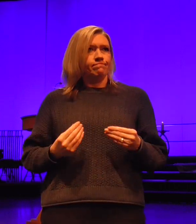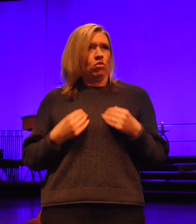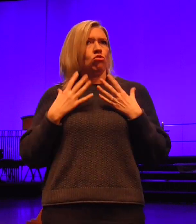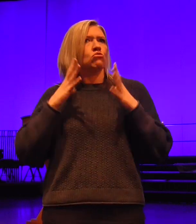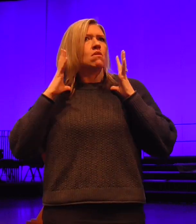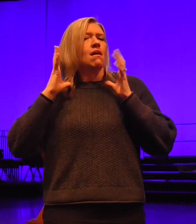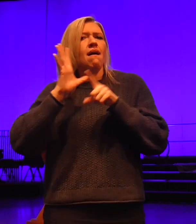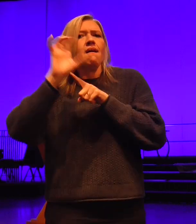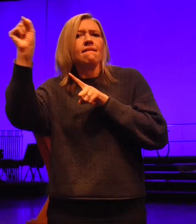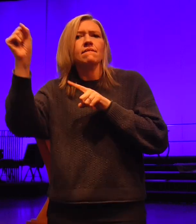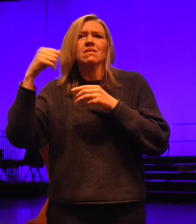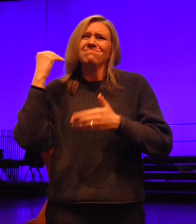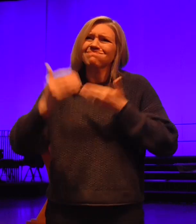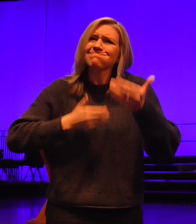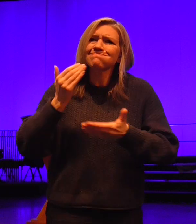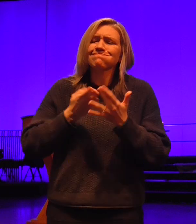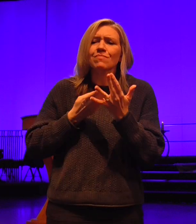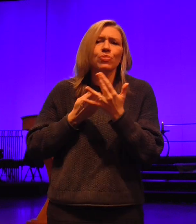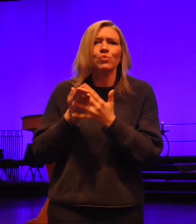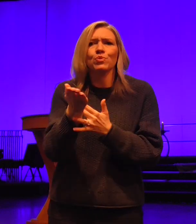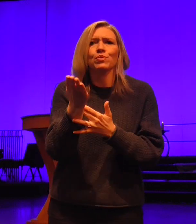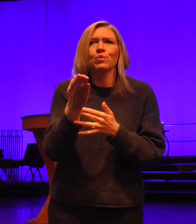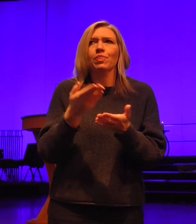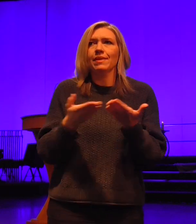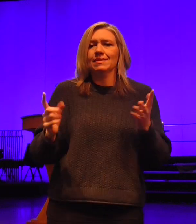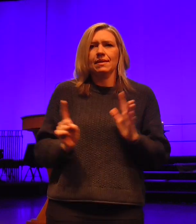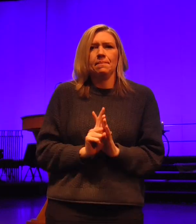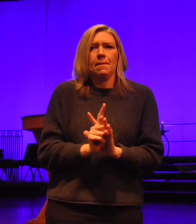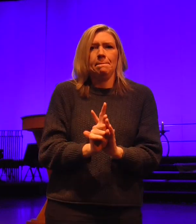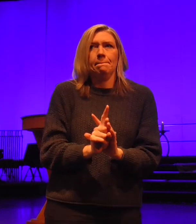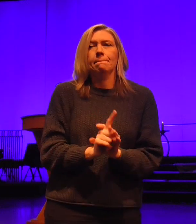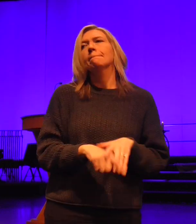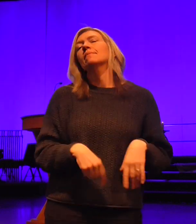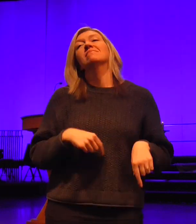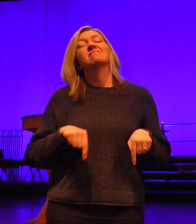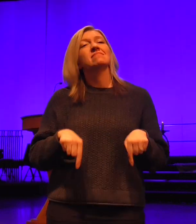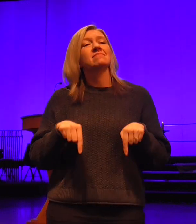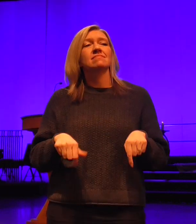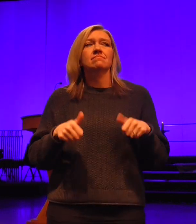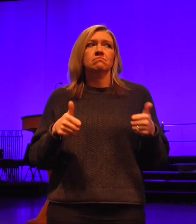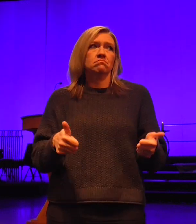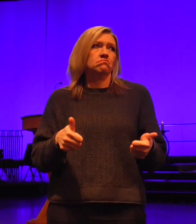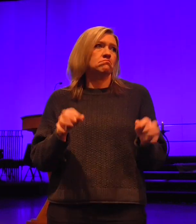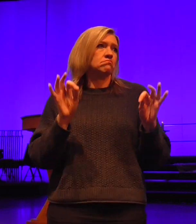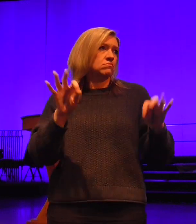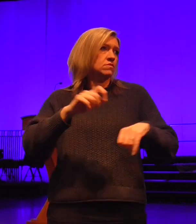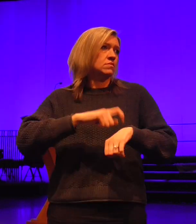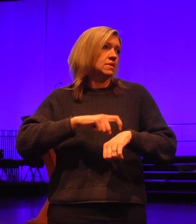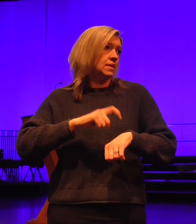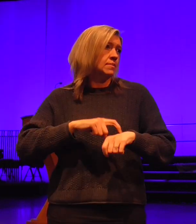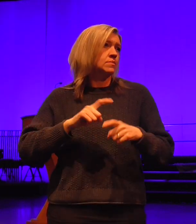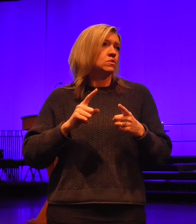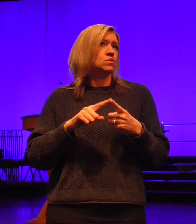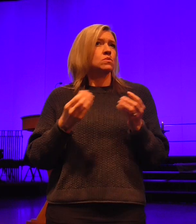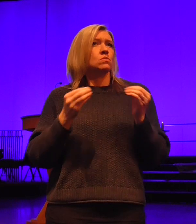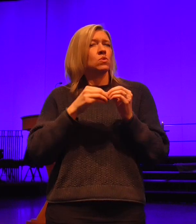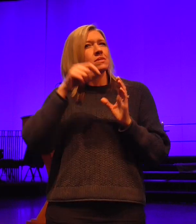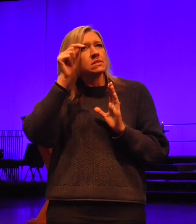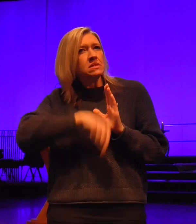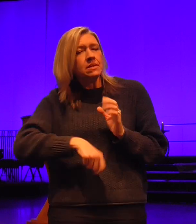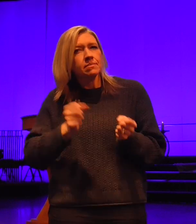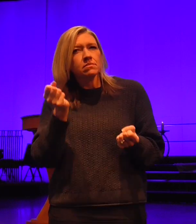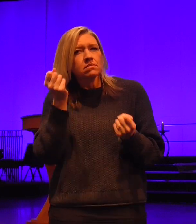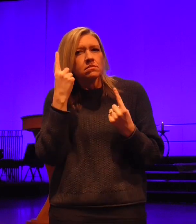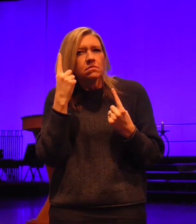through the things that come up for themselves. And so this is a really great time to deepen our understanding of